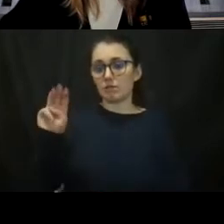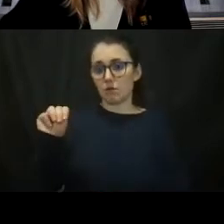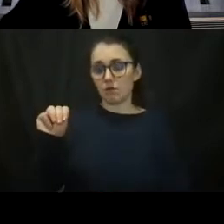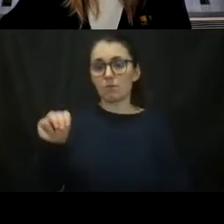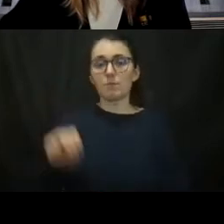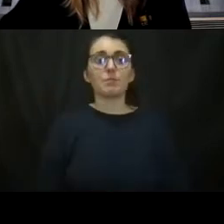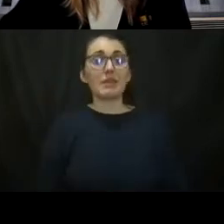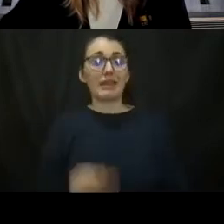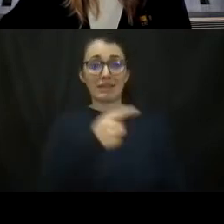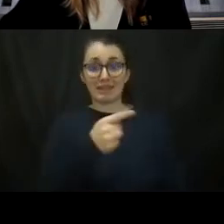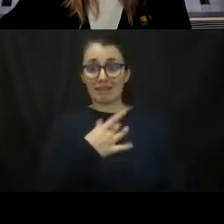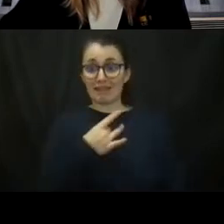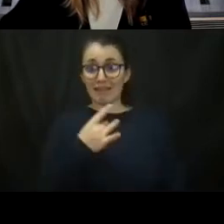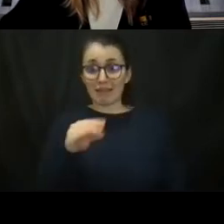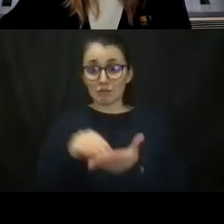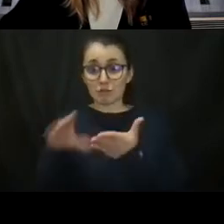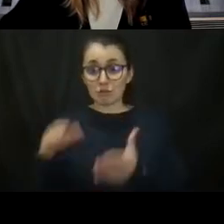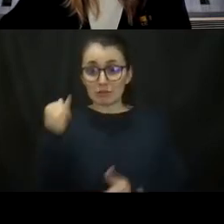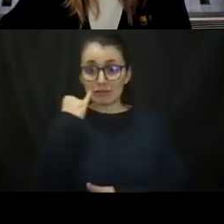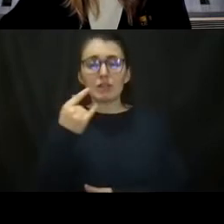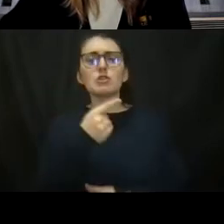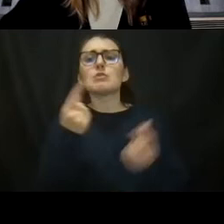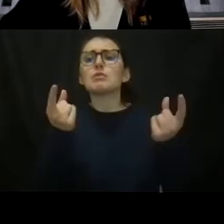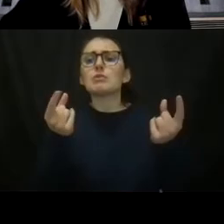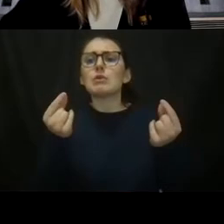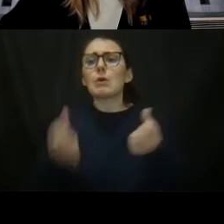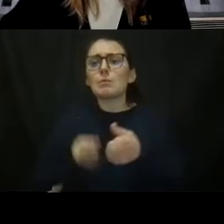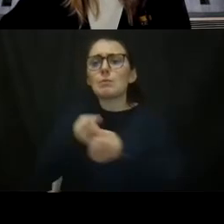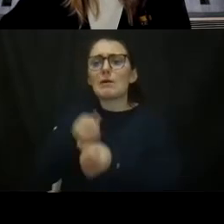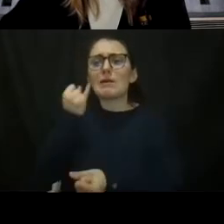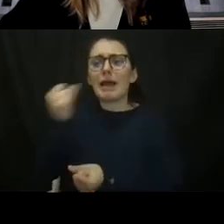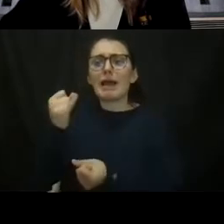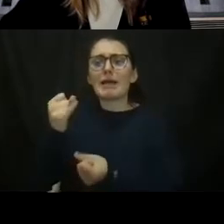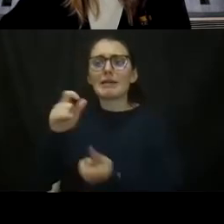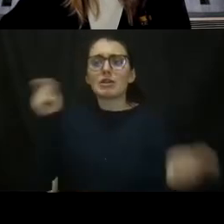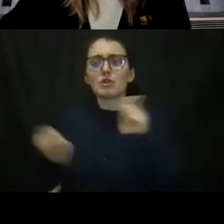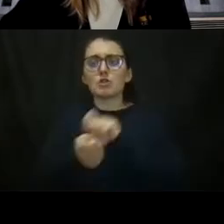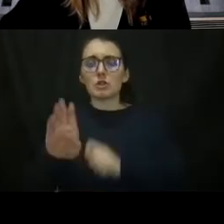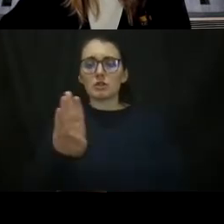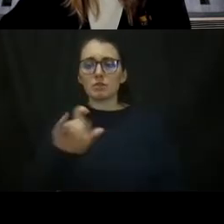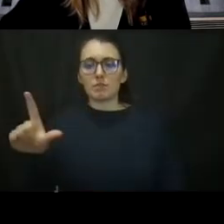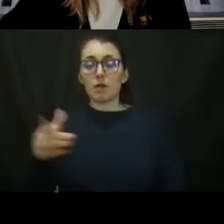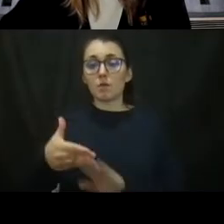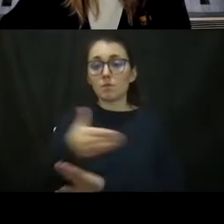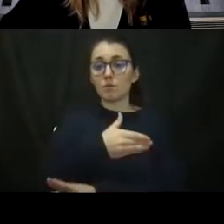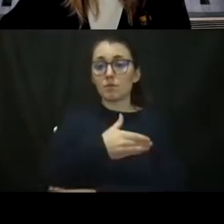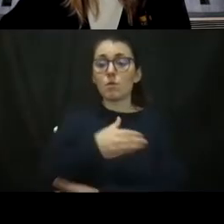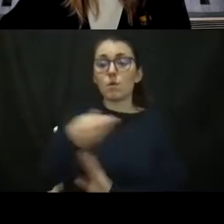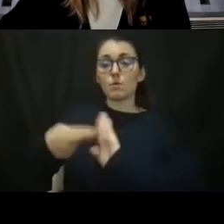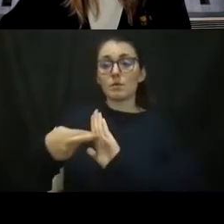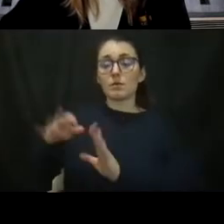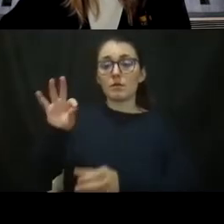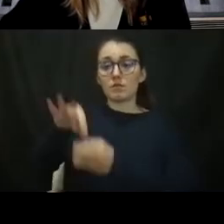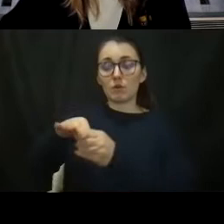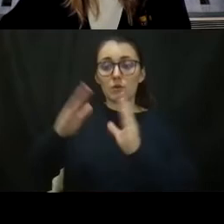Nose liked the students' idea, so he sponsored their idea as a bill. Before the representatives could vote on the bill in the